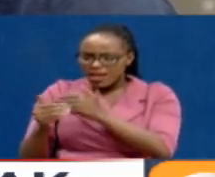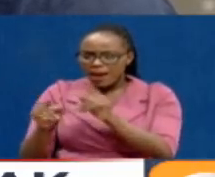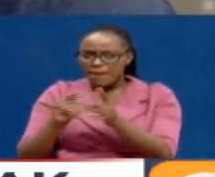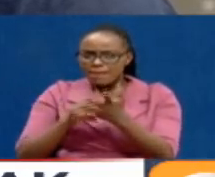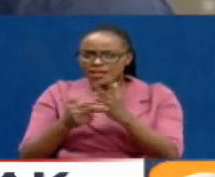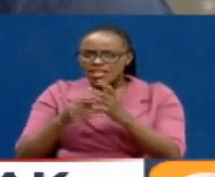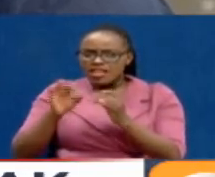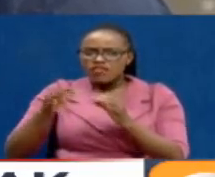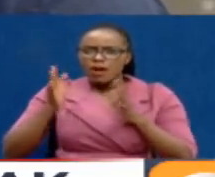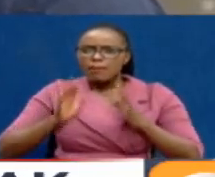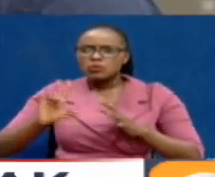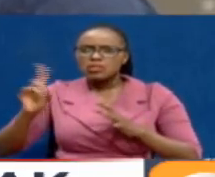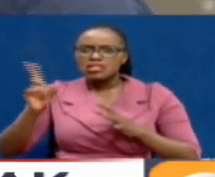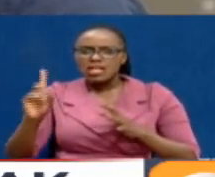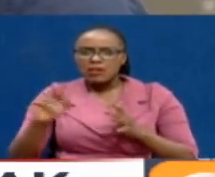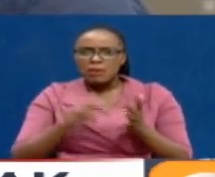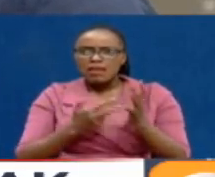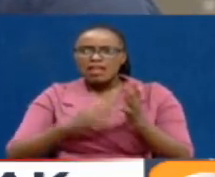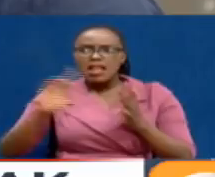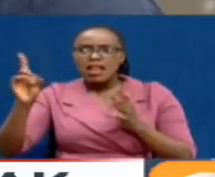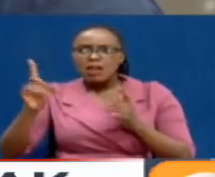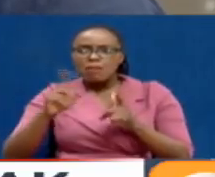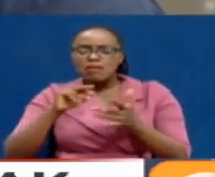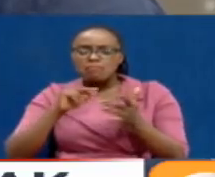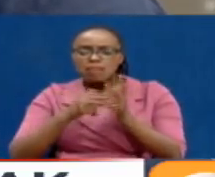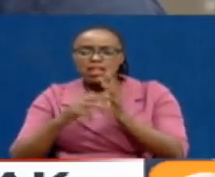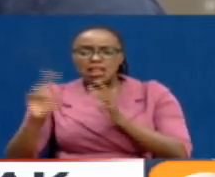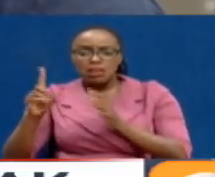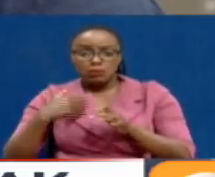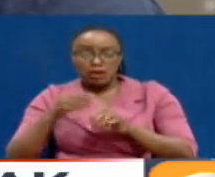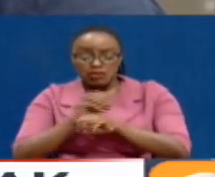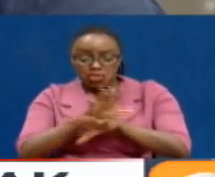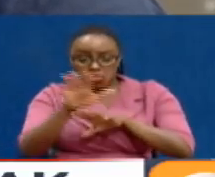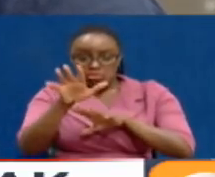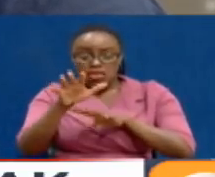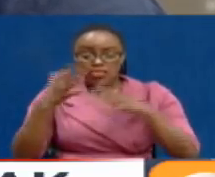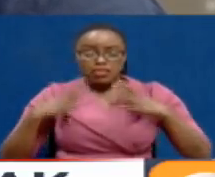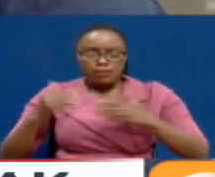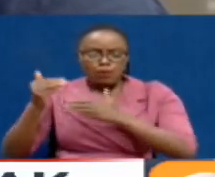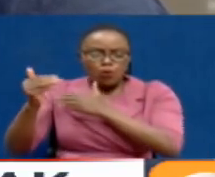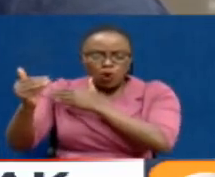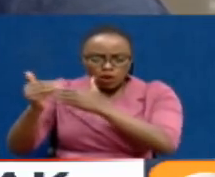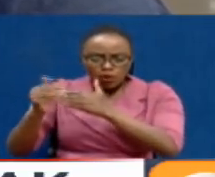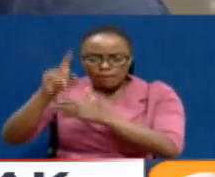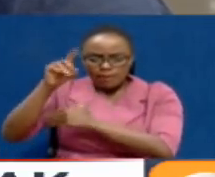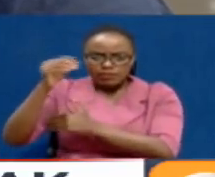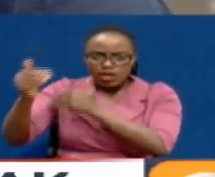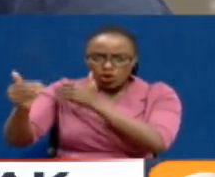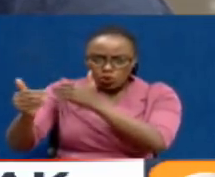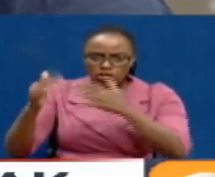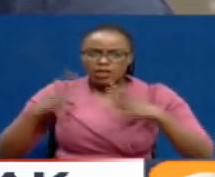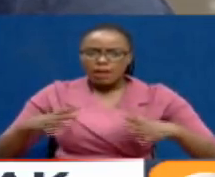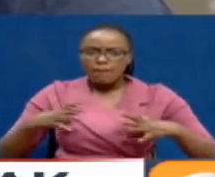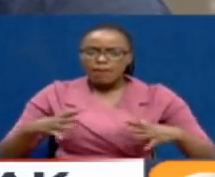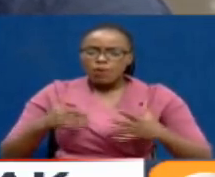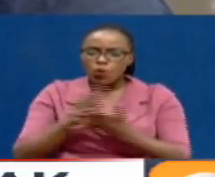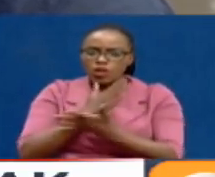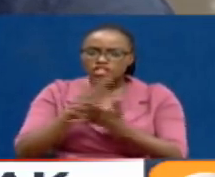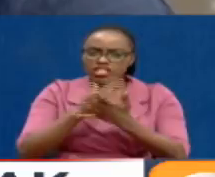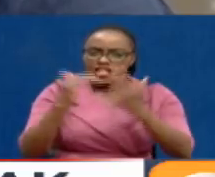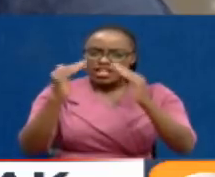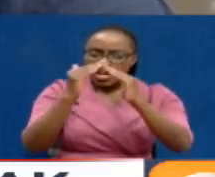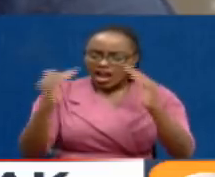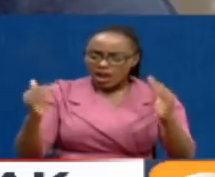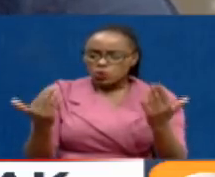like because somebody is in Nairobi, everybody in Nairobi is exposed. So the contact has to be quite close. Either people that are sharing a house